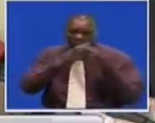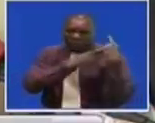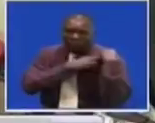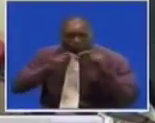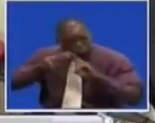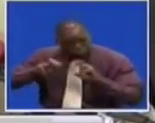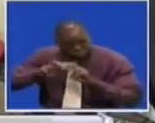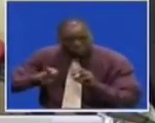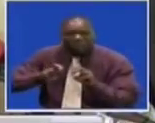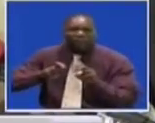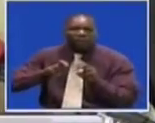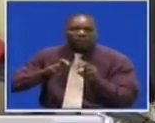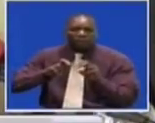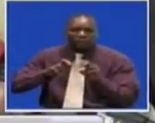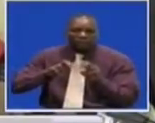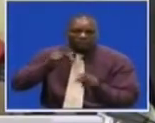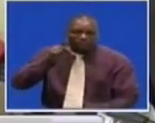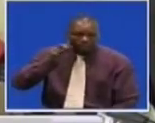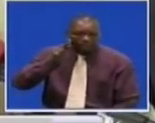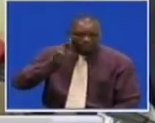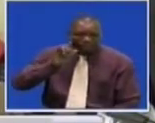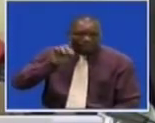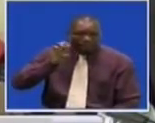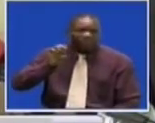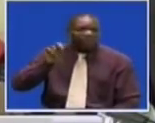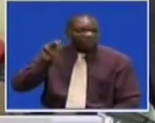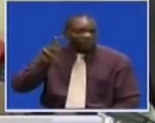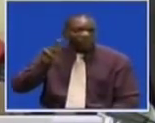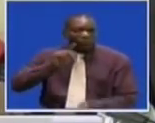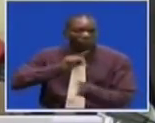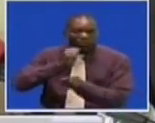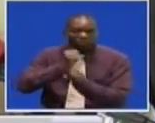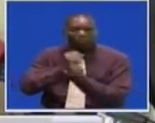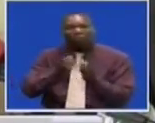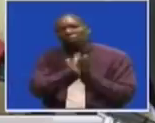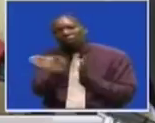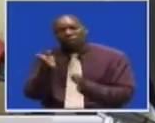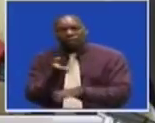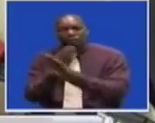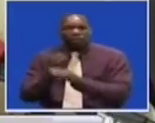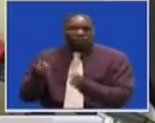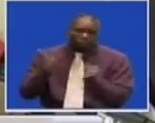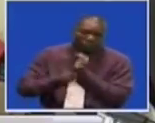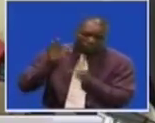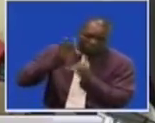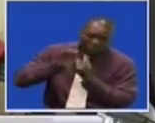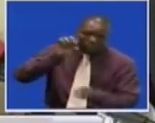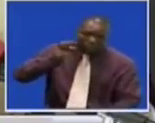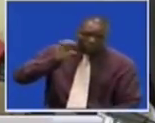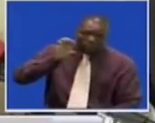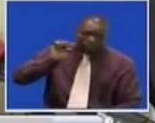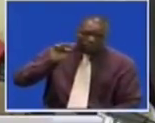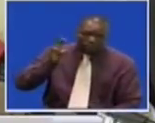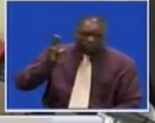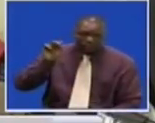unprofessional misconduct of Prime Television in the run-up to the Sesheke by-election. Been very concerned, and I'll say it publicly now, by some